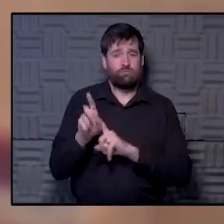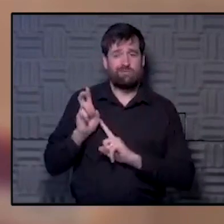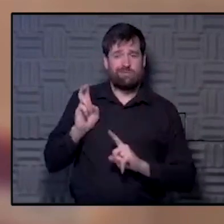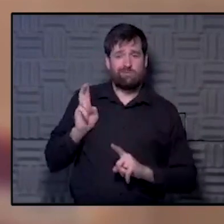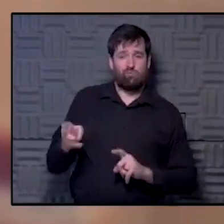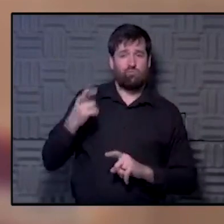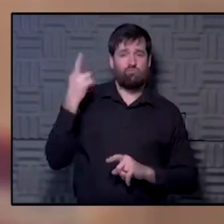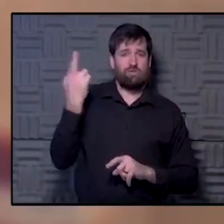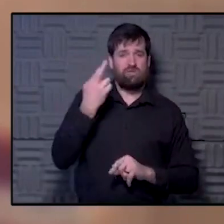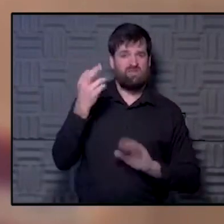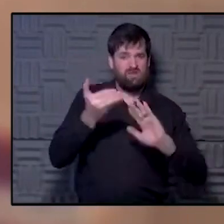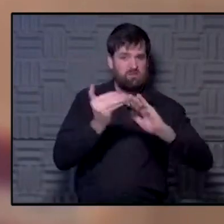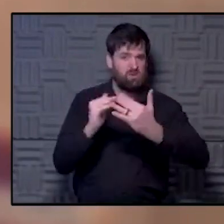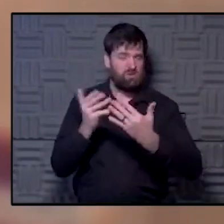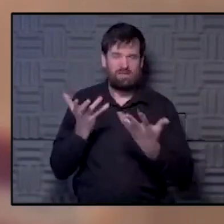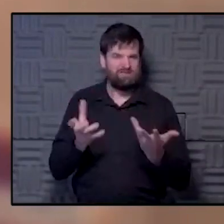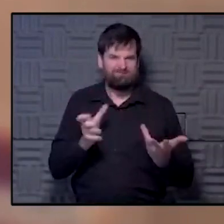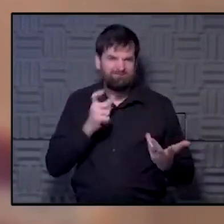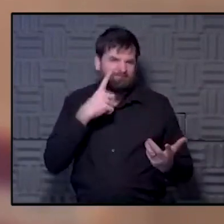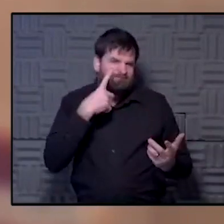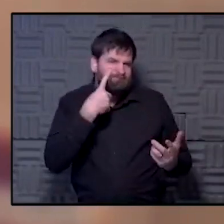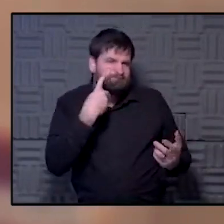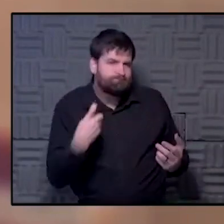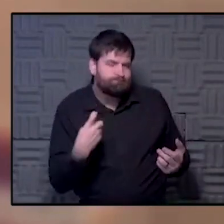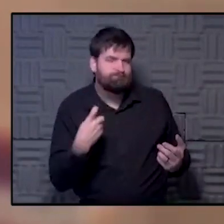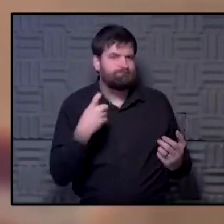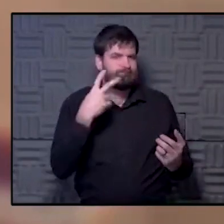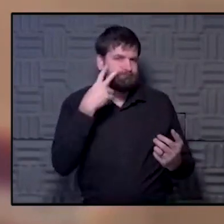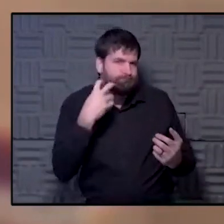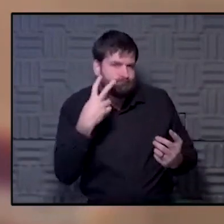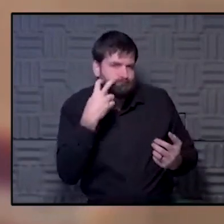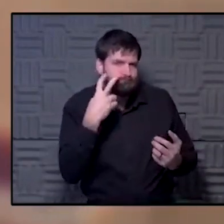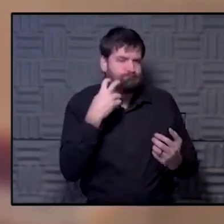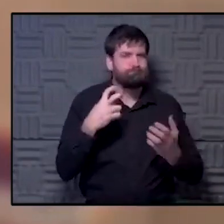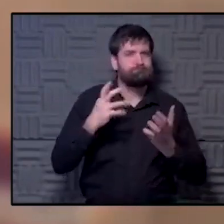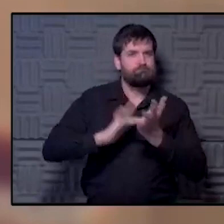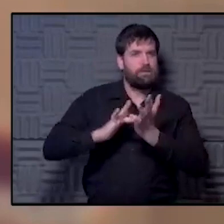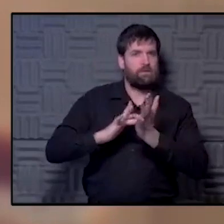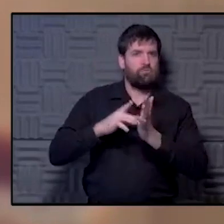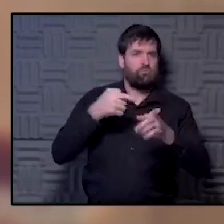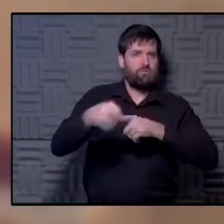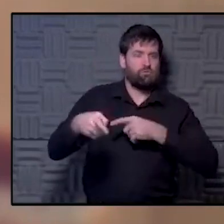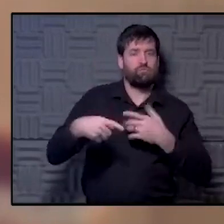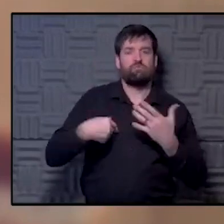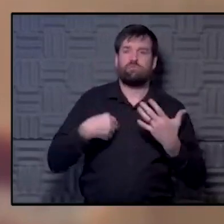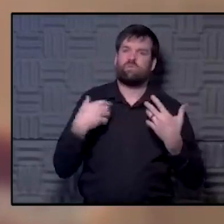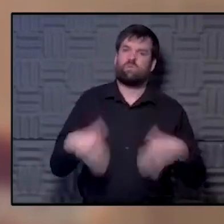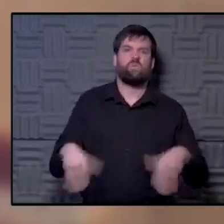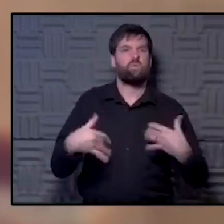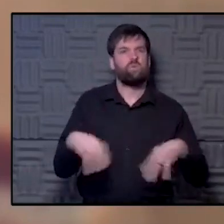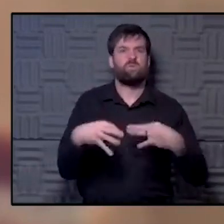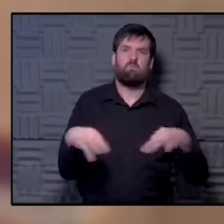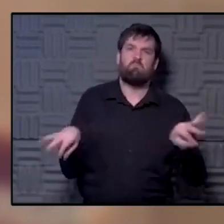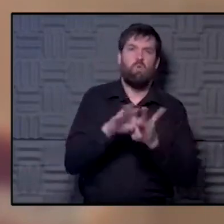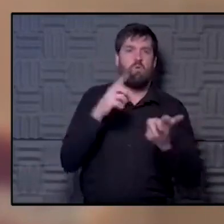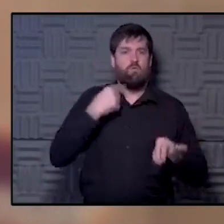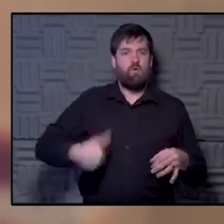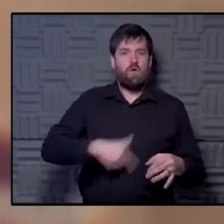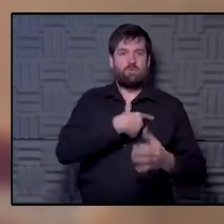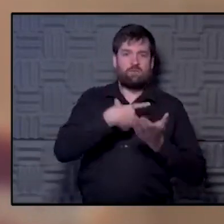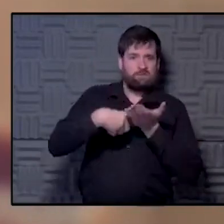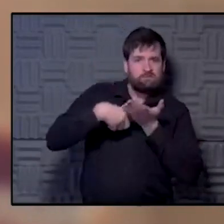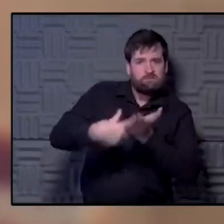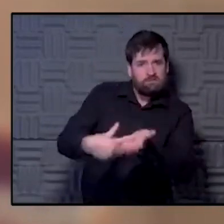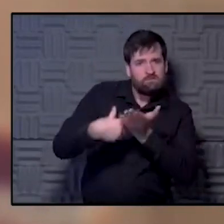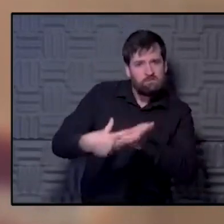reasons why communities might mistrust the medical profession. So that's why it's extra important for us to be out here talking about